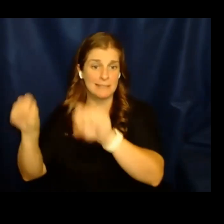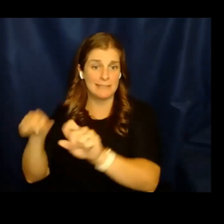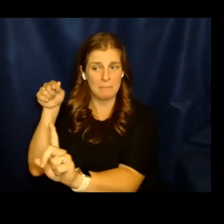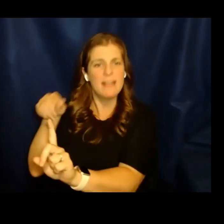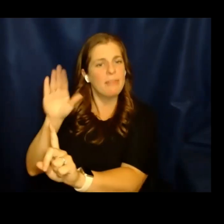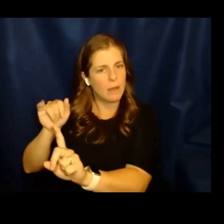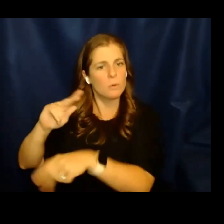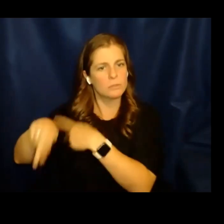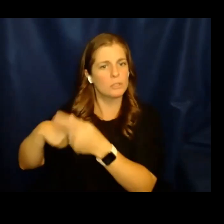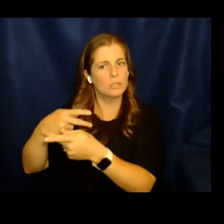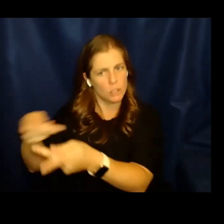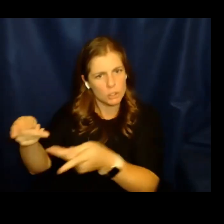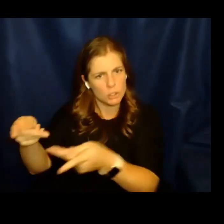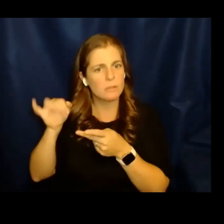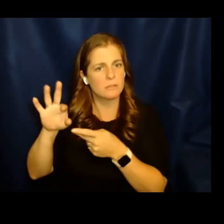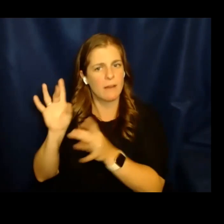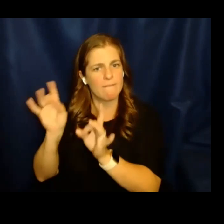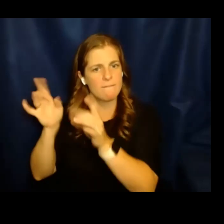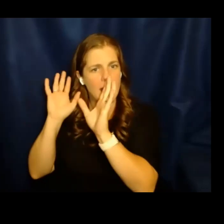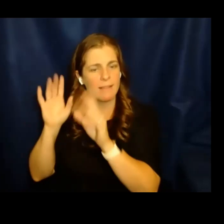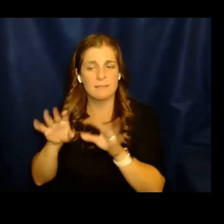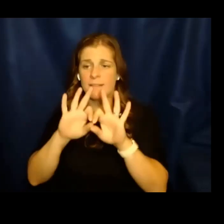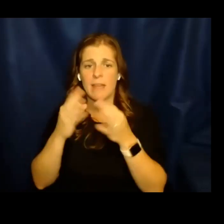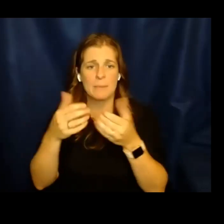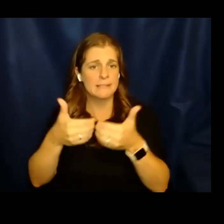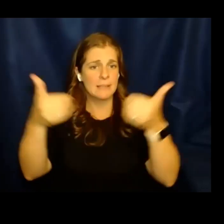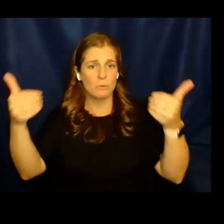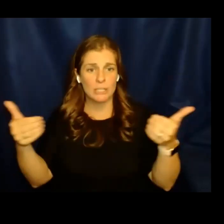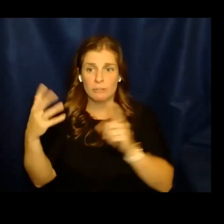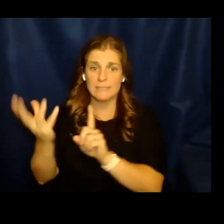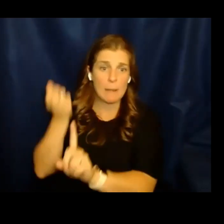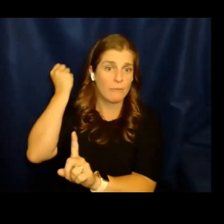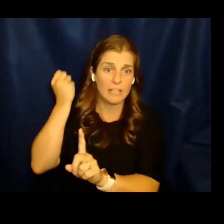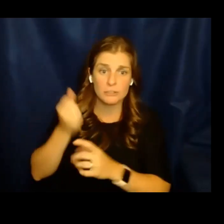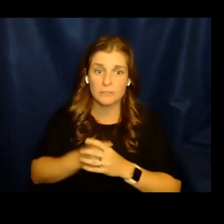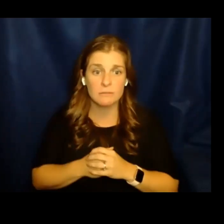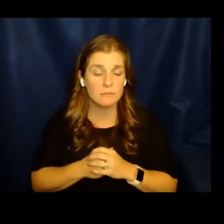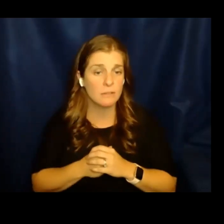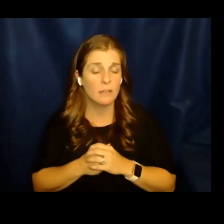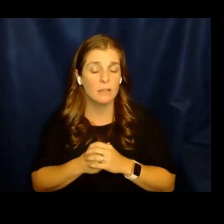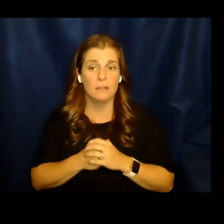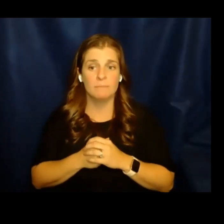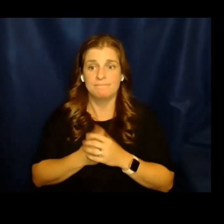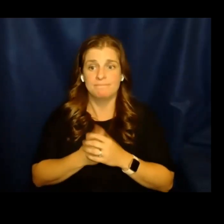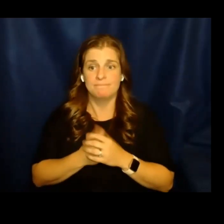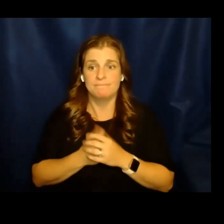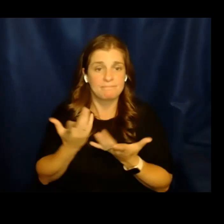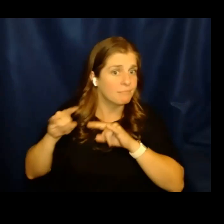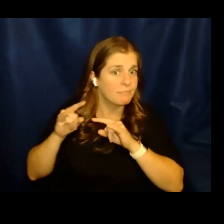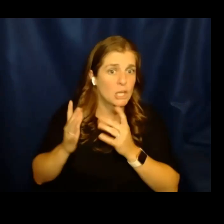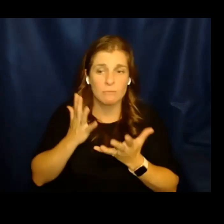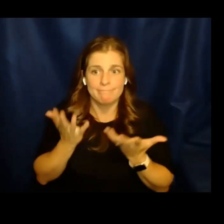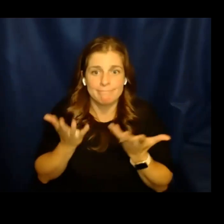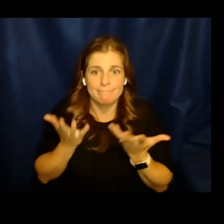violence, family separation, criminalization, deprivation, humiliation. And so it was a